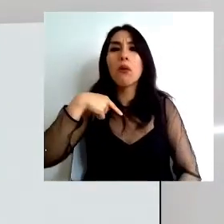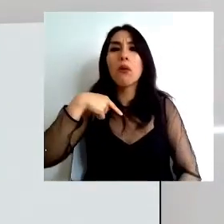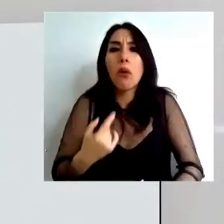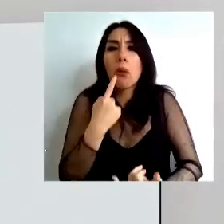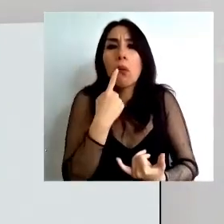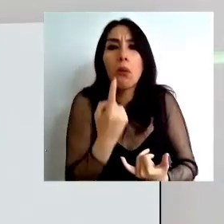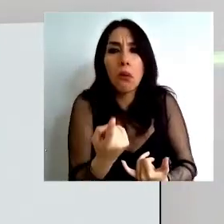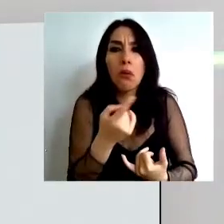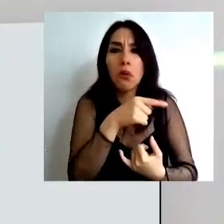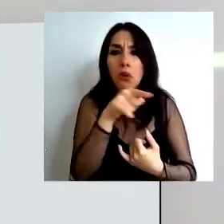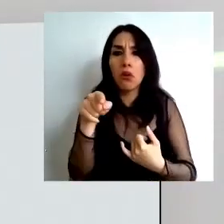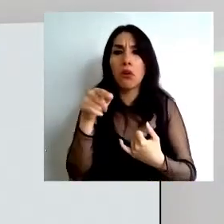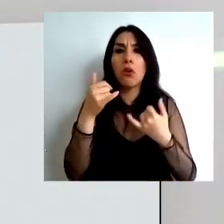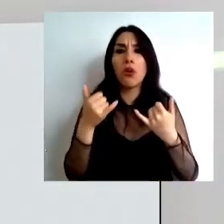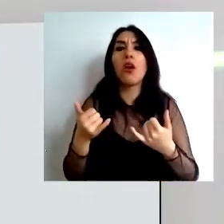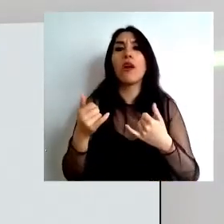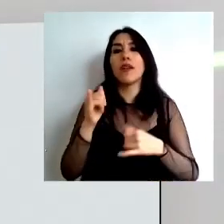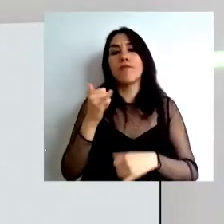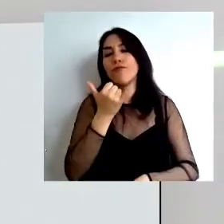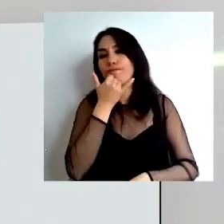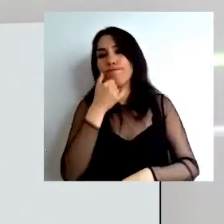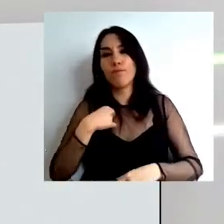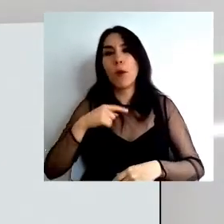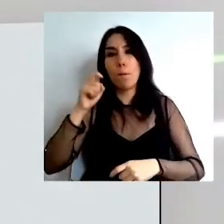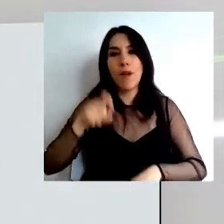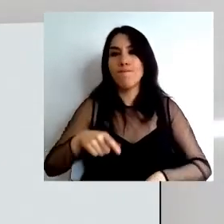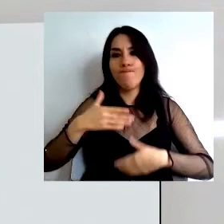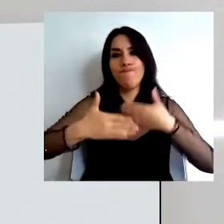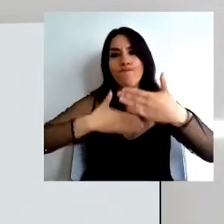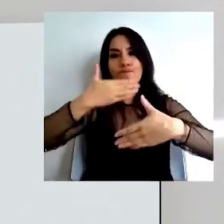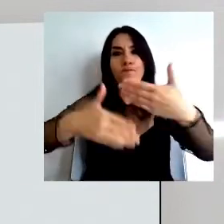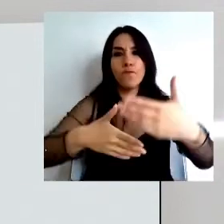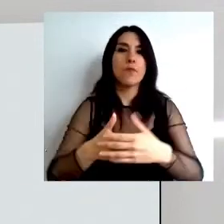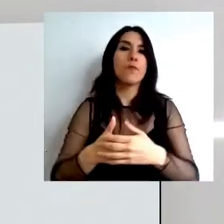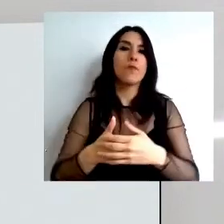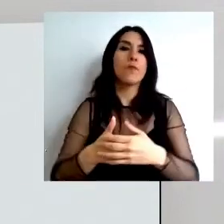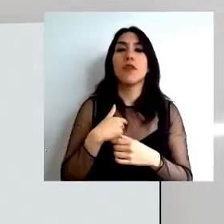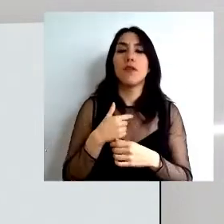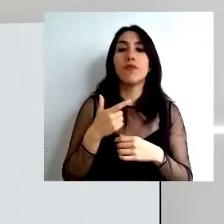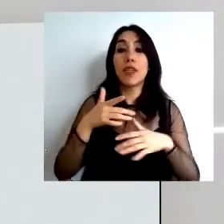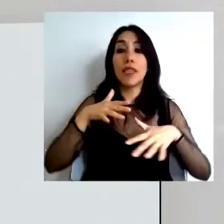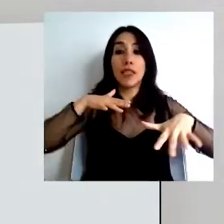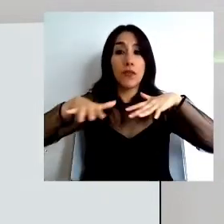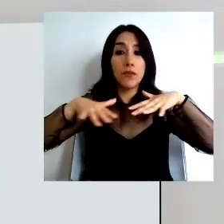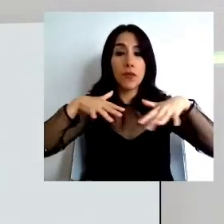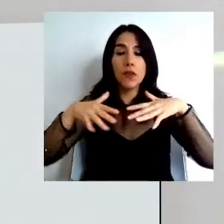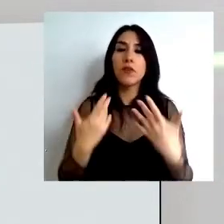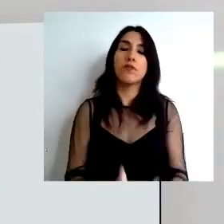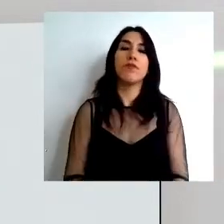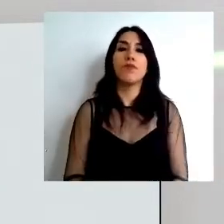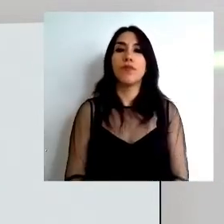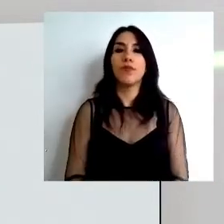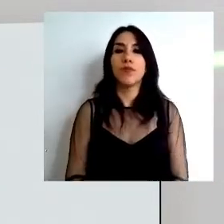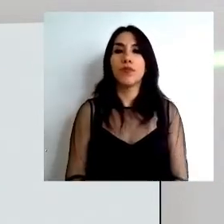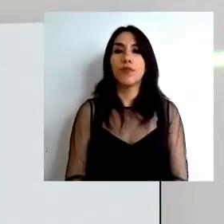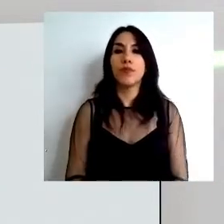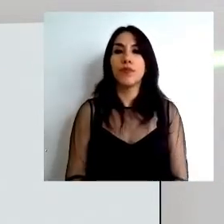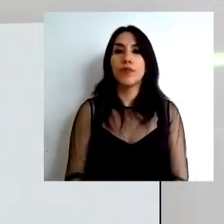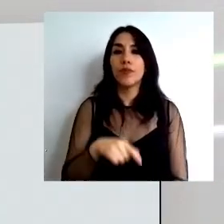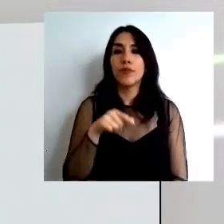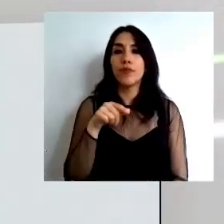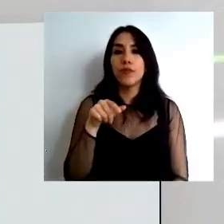is in German speaking countries already part of laws when it comes to information